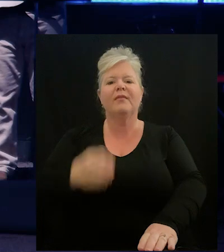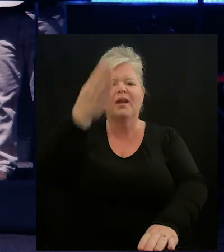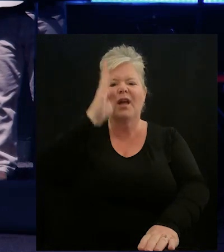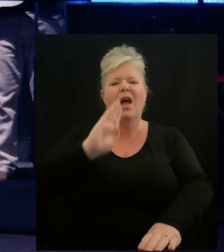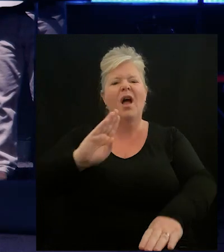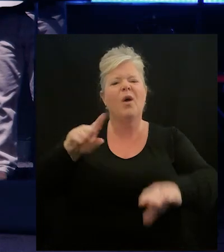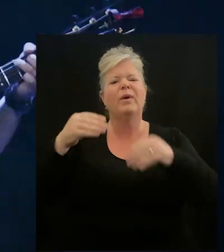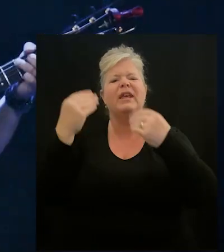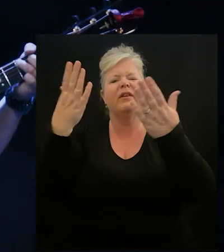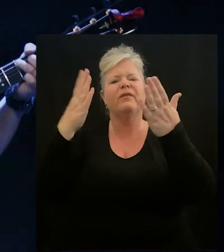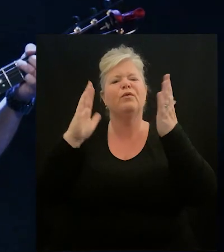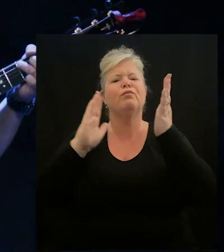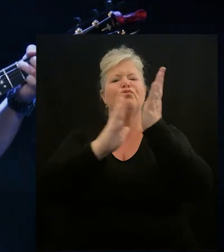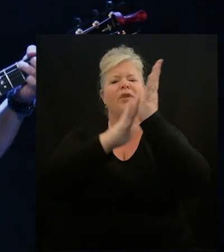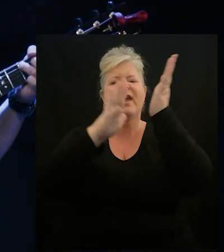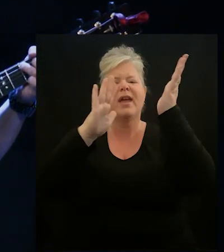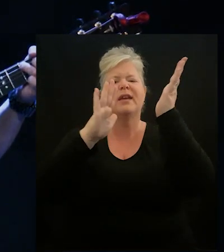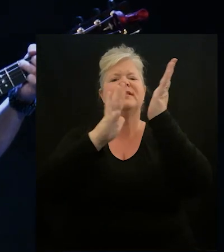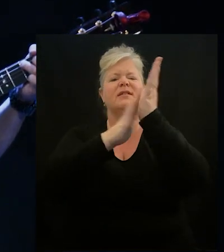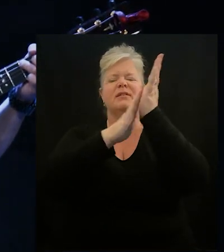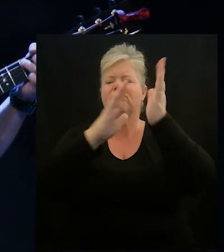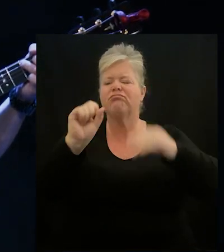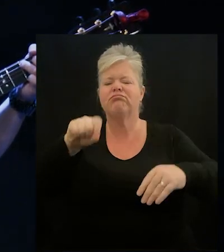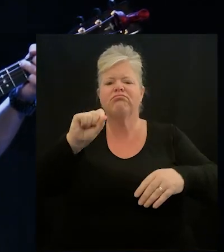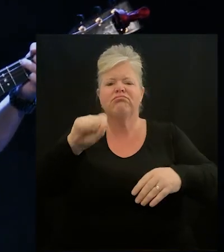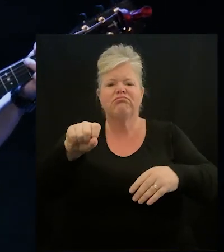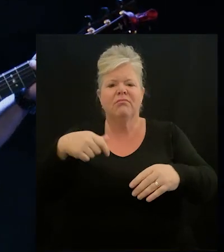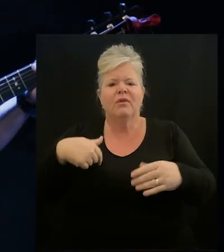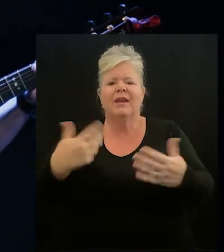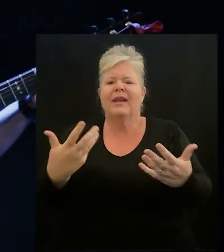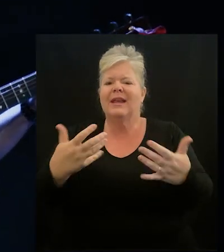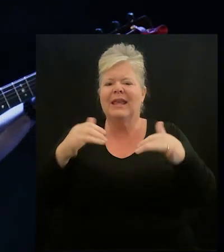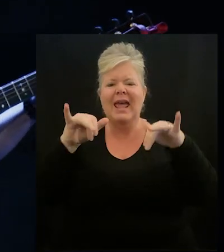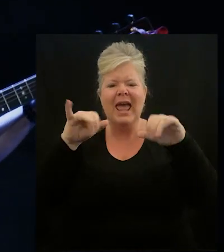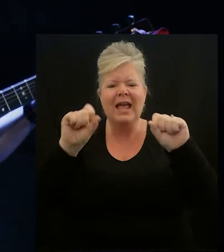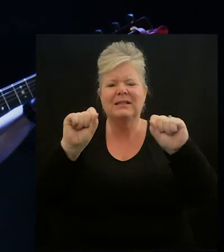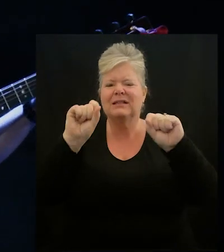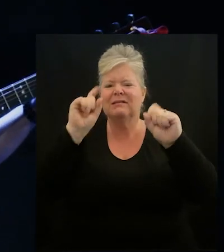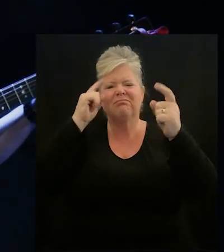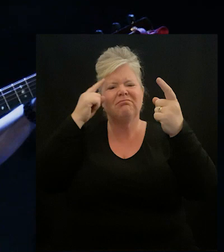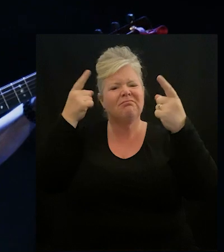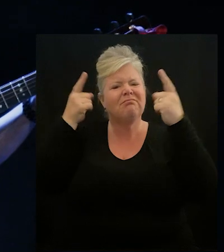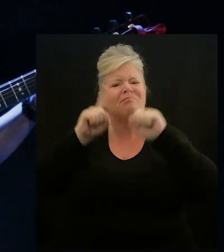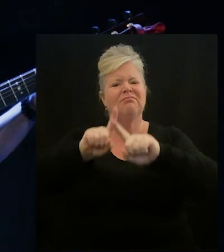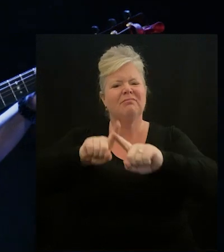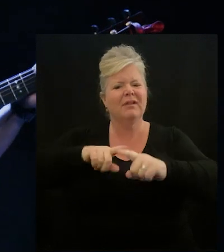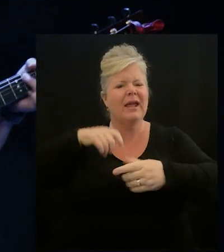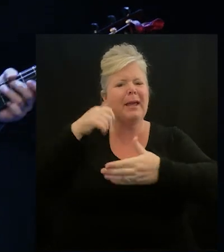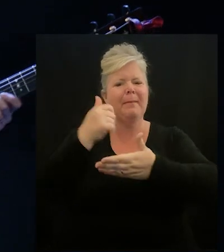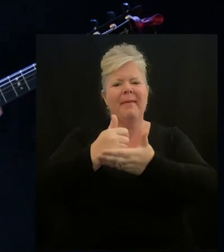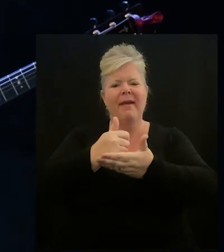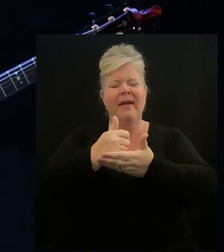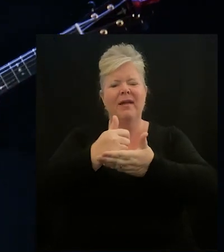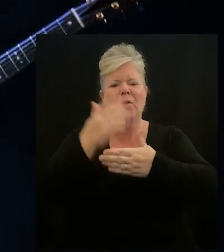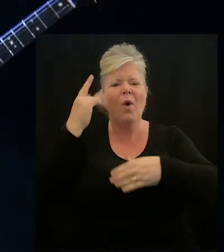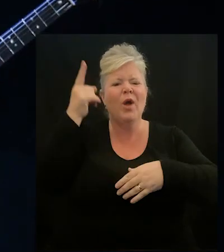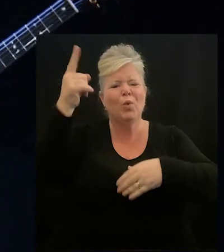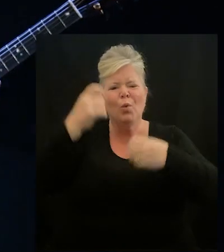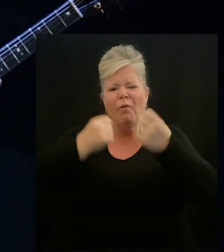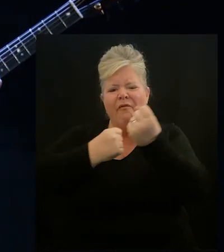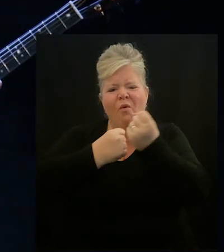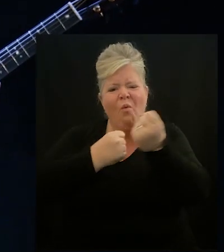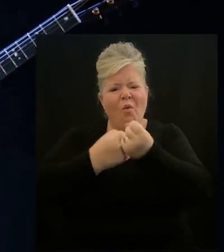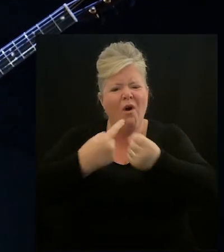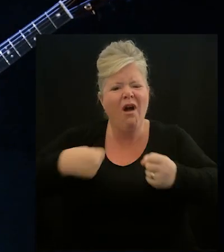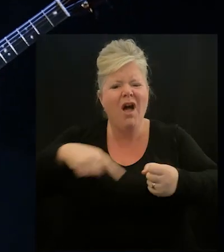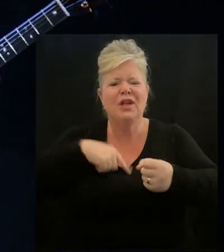just give you praise wherever we're at. And we can say that we can say yes and amen. God, that you are for us and